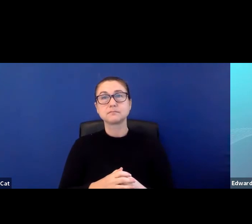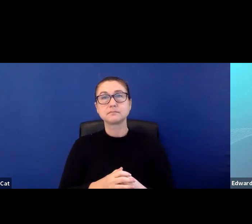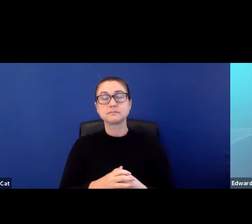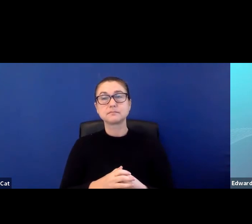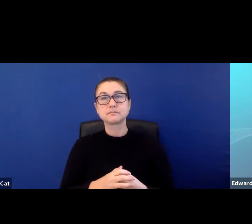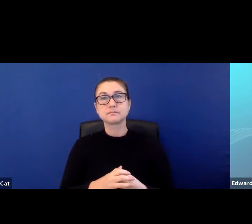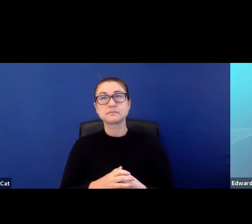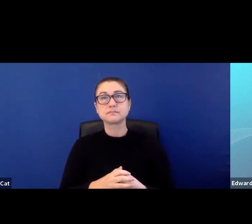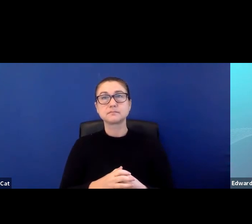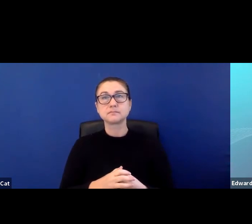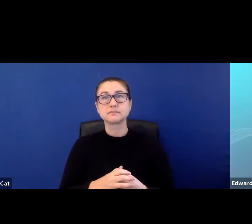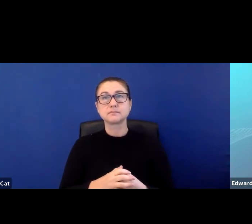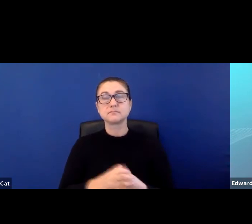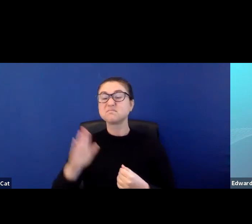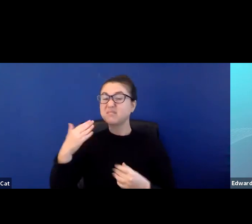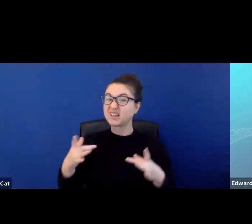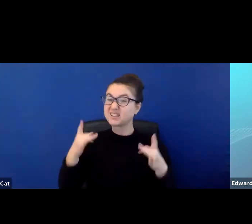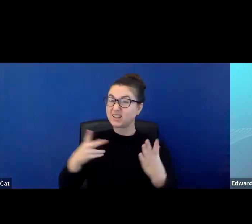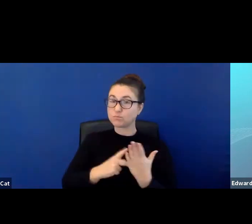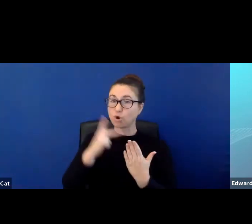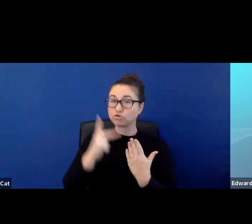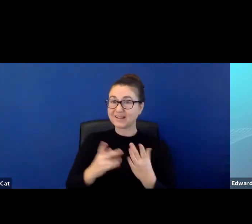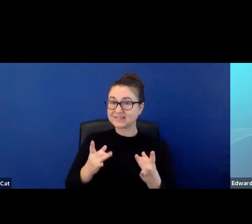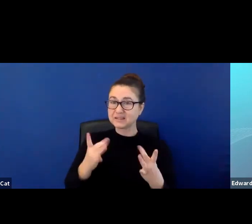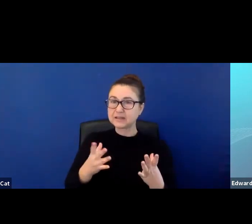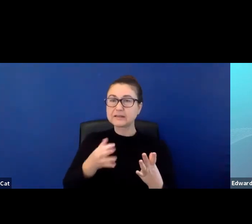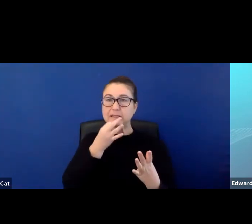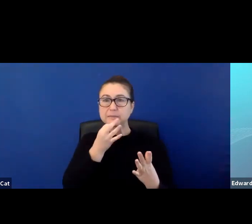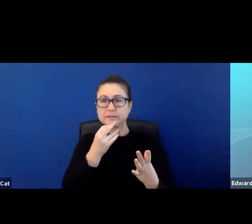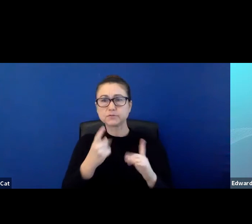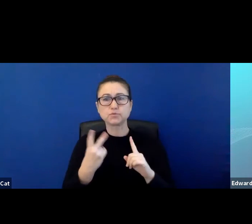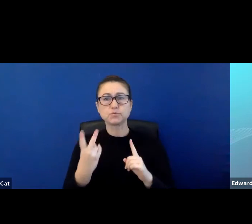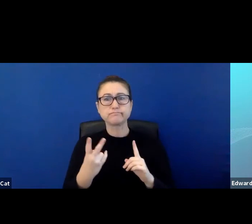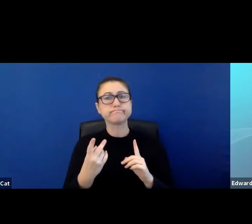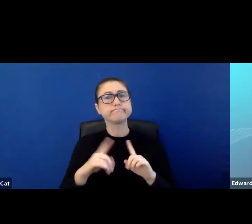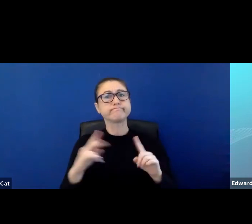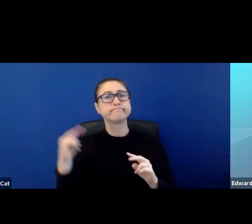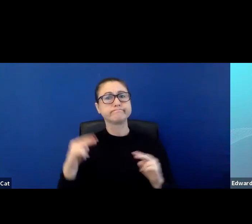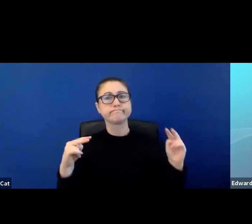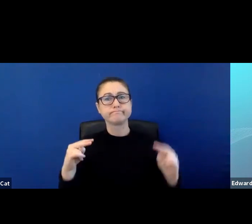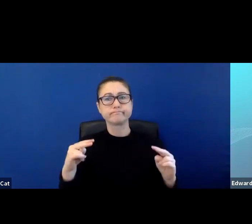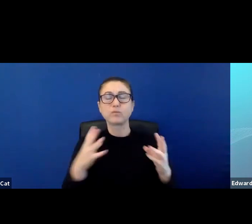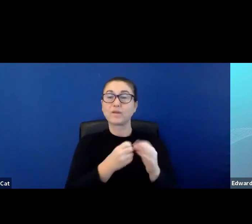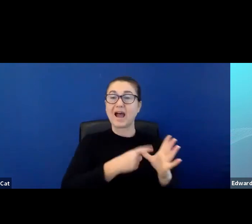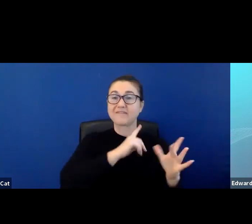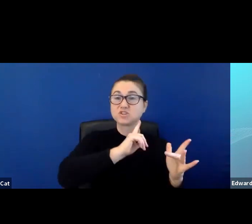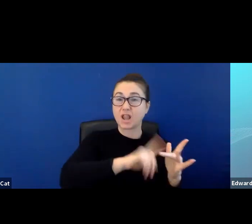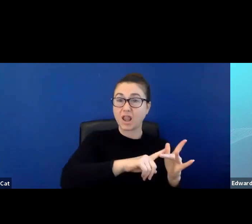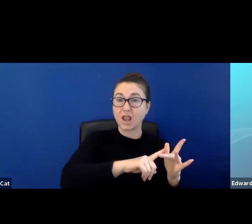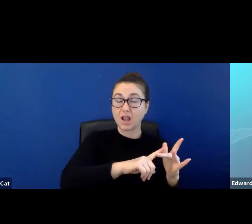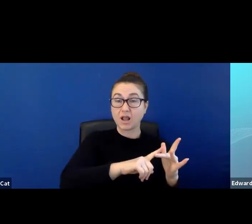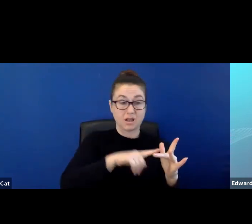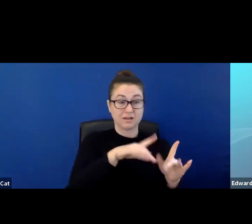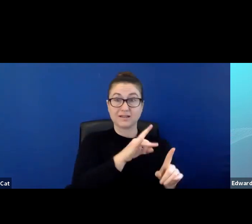I guess when we started this project, we had a bit of a division between the use of artificial intelligence and decision making